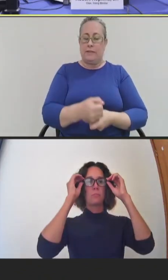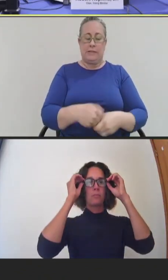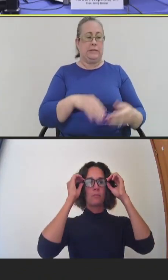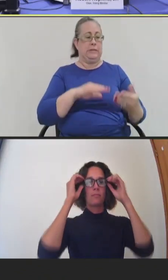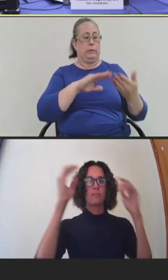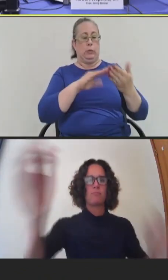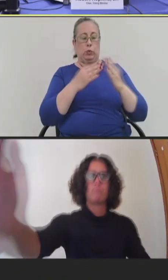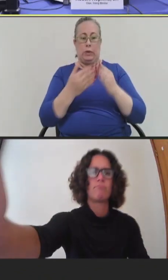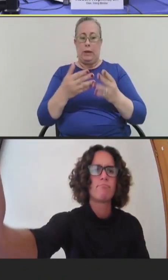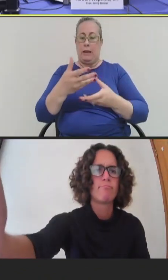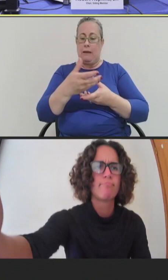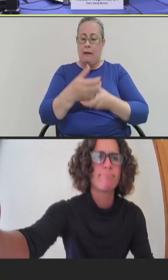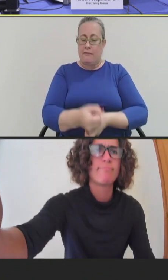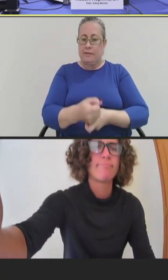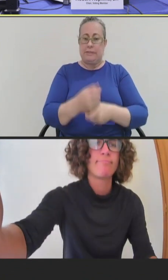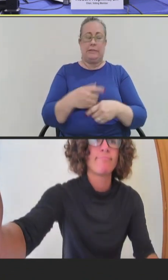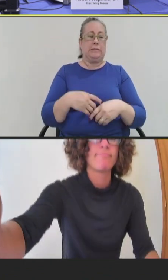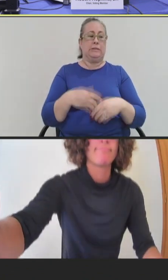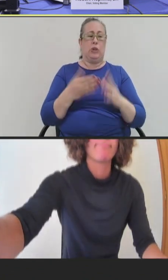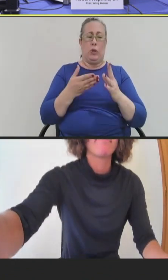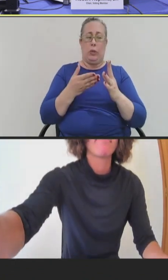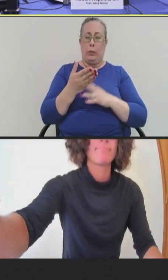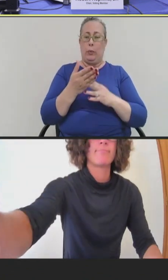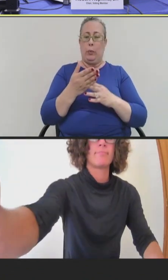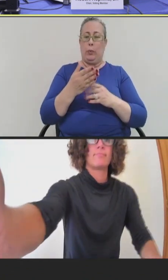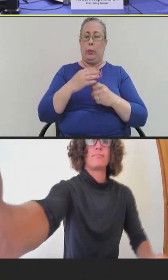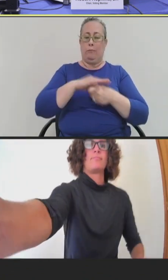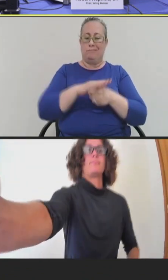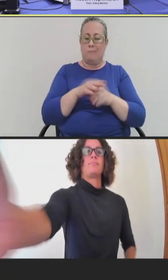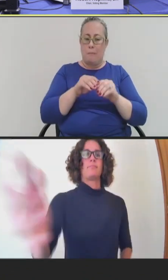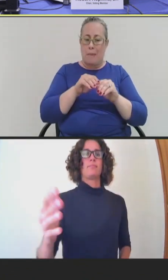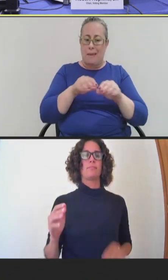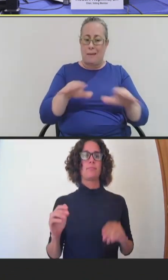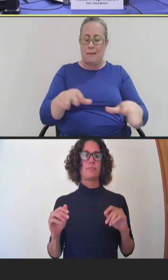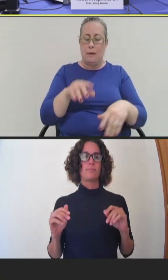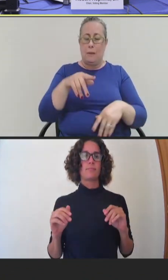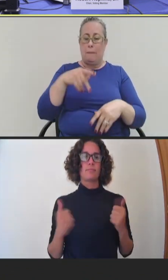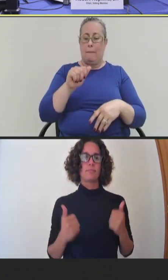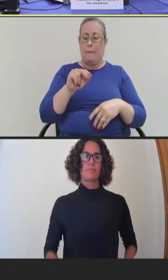uptake through the course of the pandemic. We've got to certainly